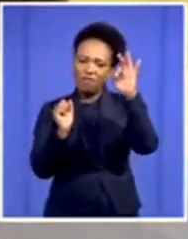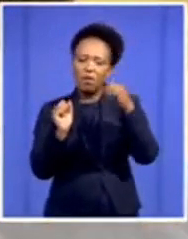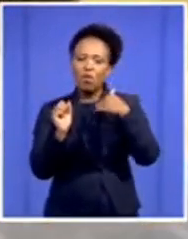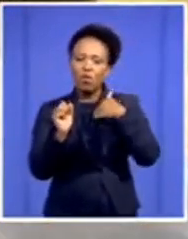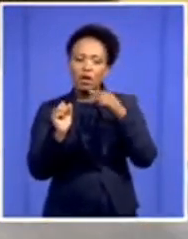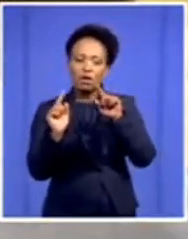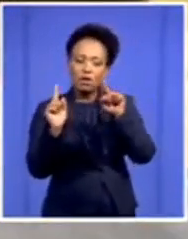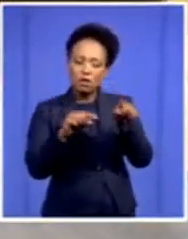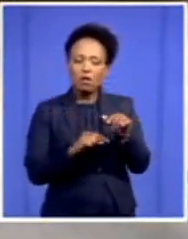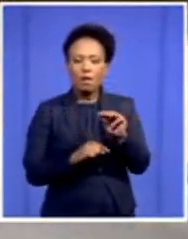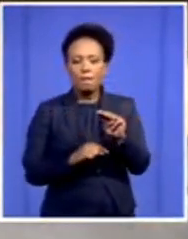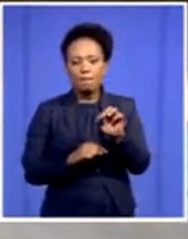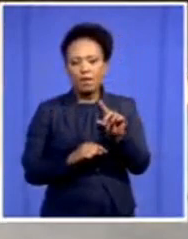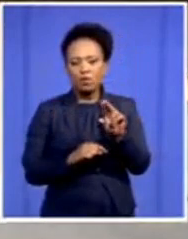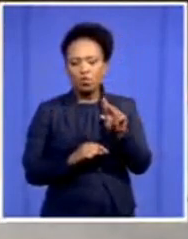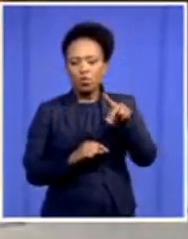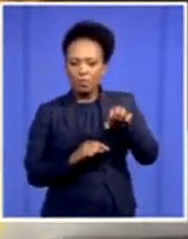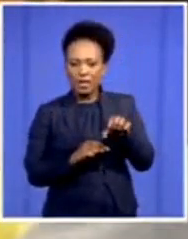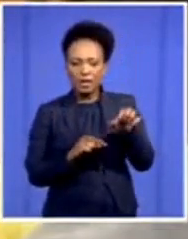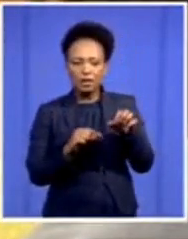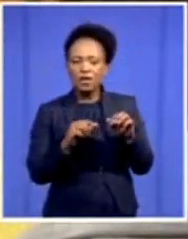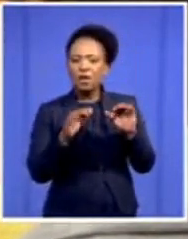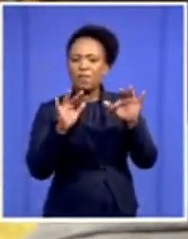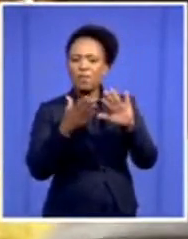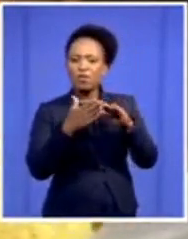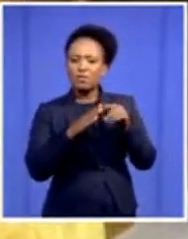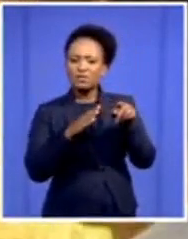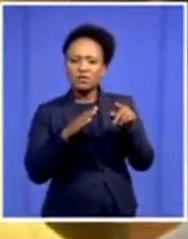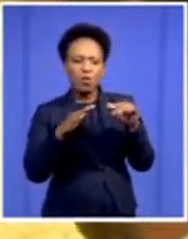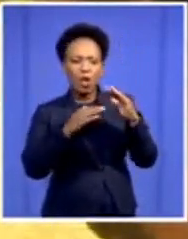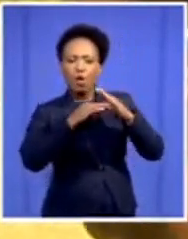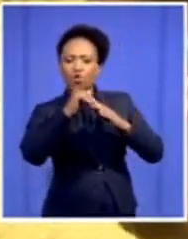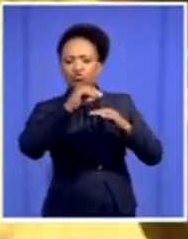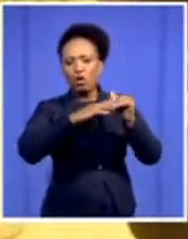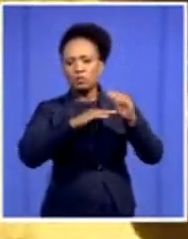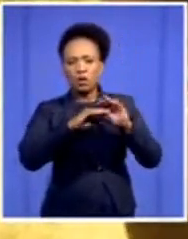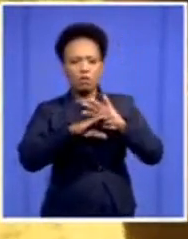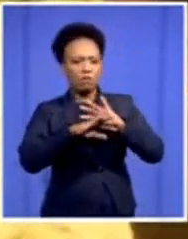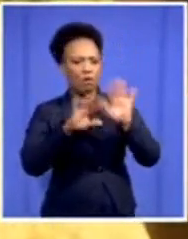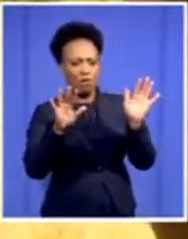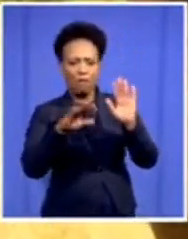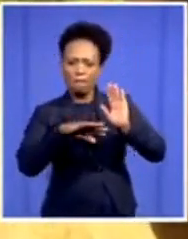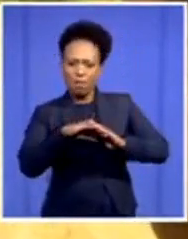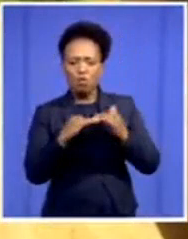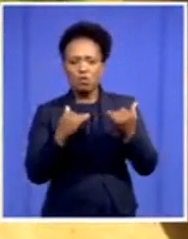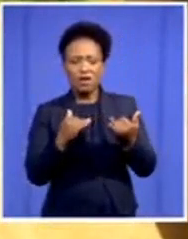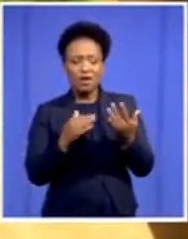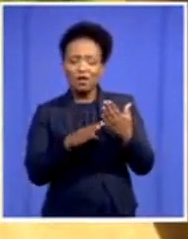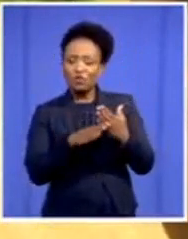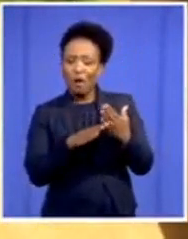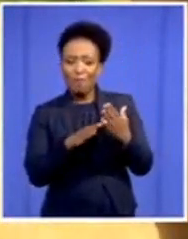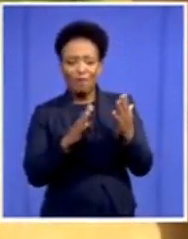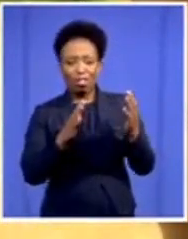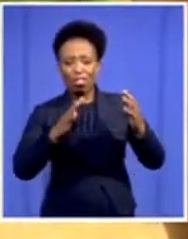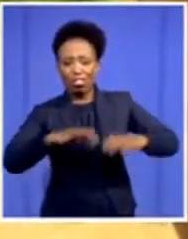the tapering down in construction has led to a decline in opportunities, employment as well as business. As the